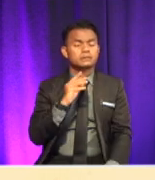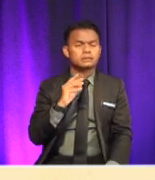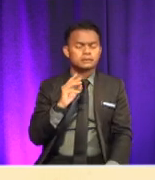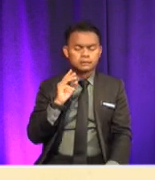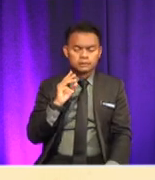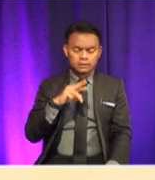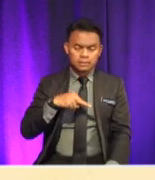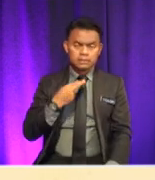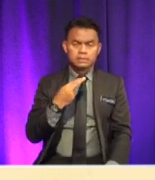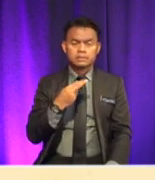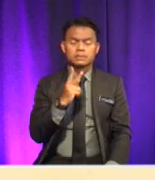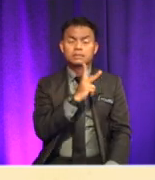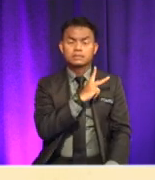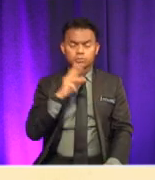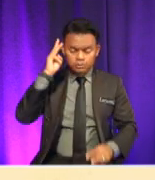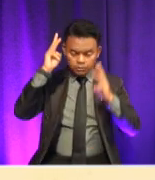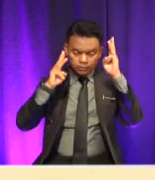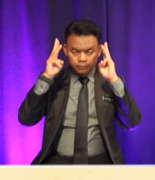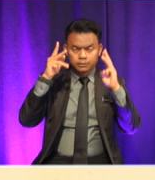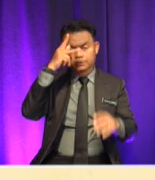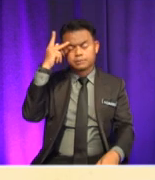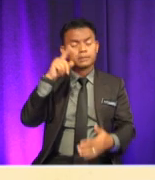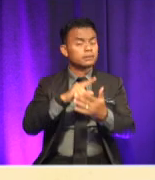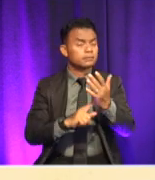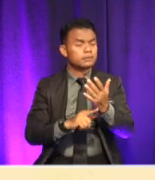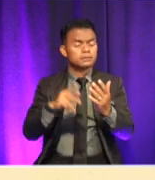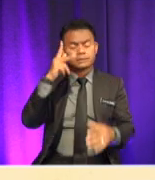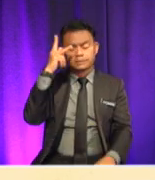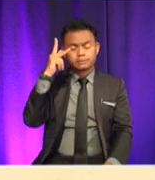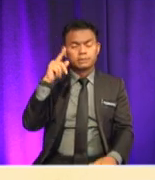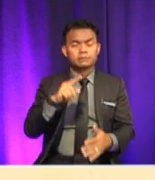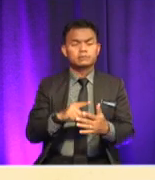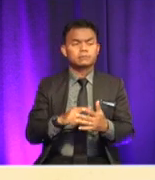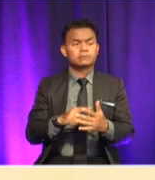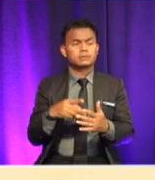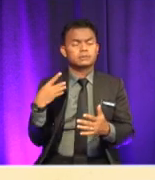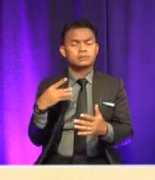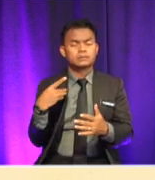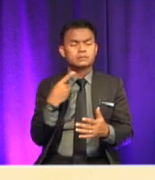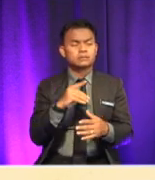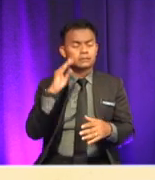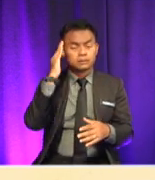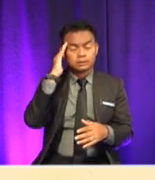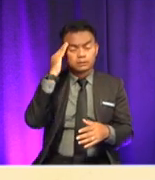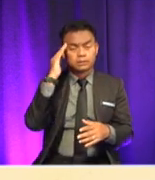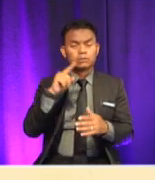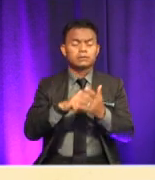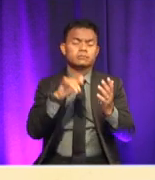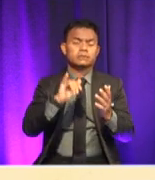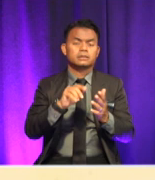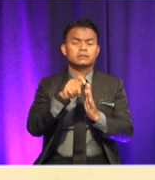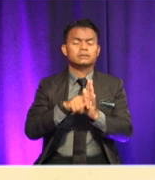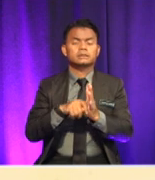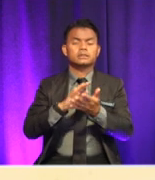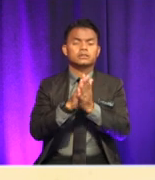confused. And we are also as if we're in part of that interrogation. We're so confused. What's going on here? And the way that the chief rooster